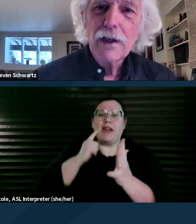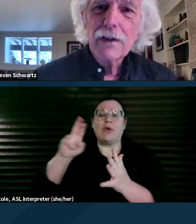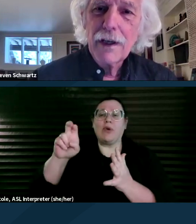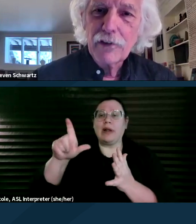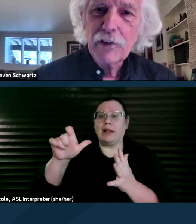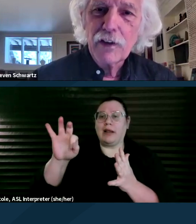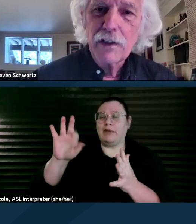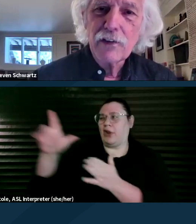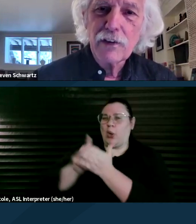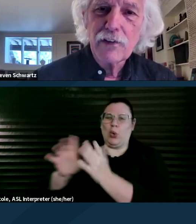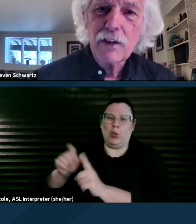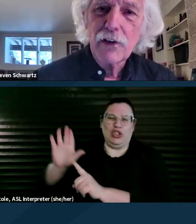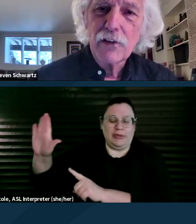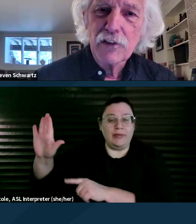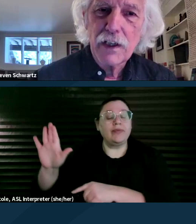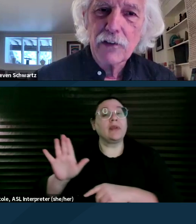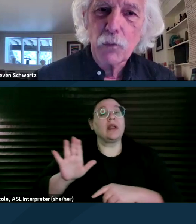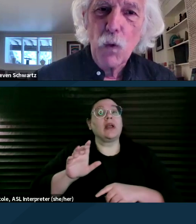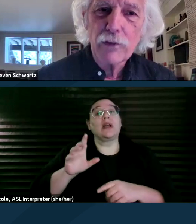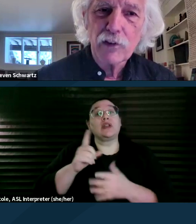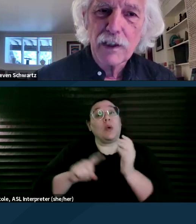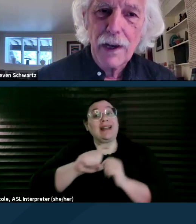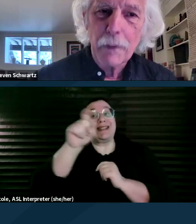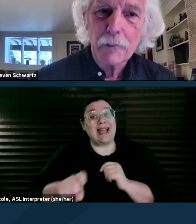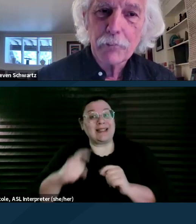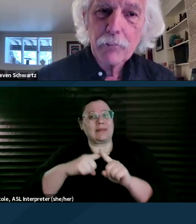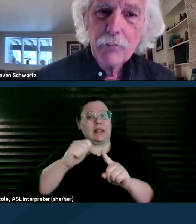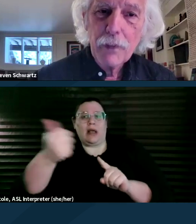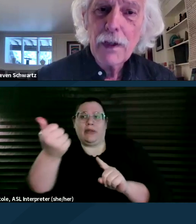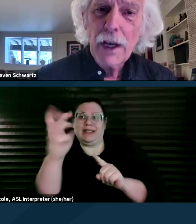what Texas and the 16 other states want to see